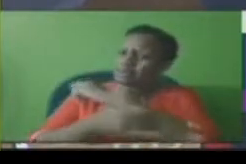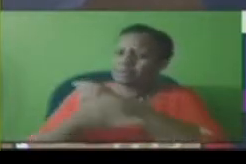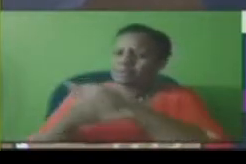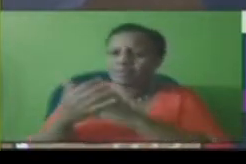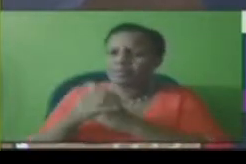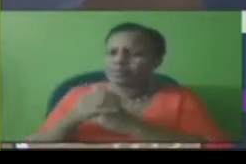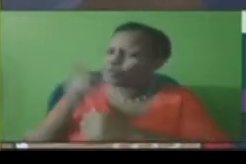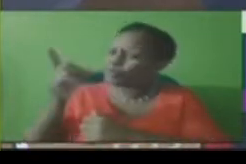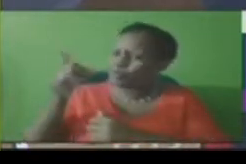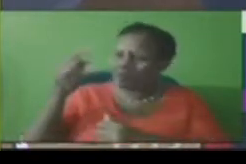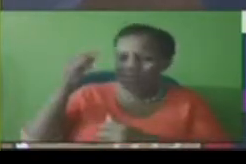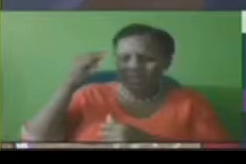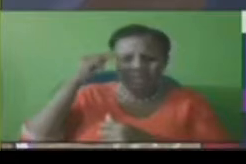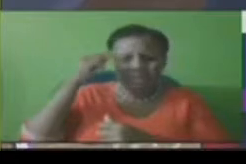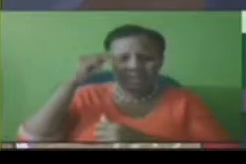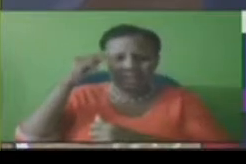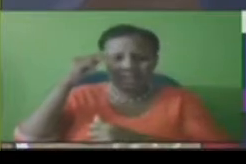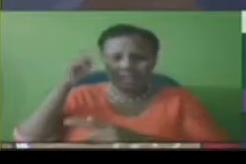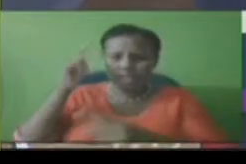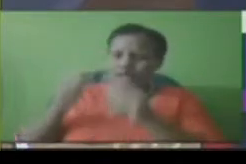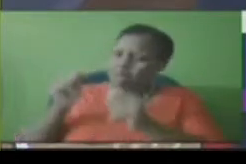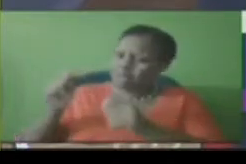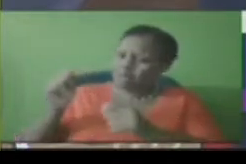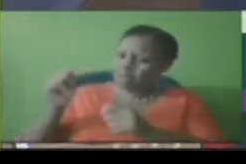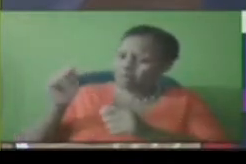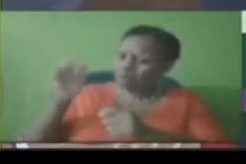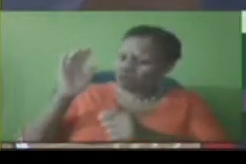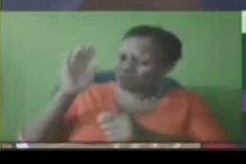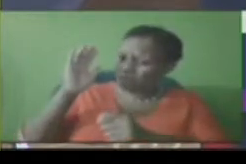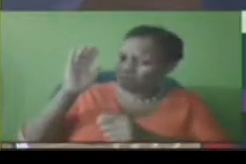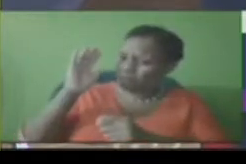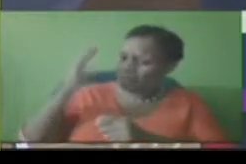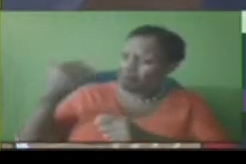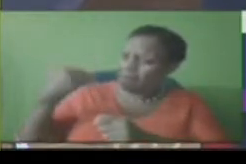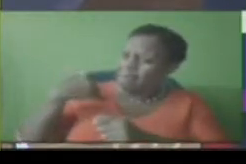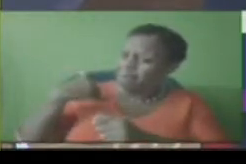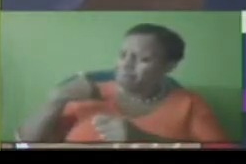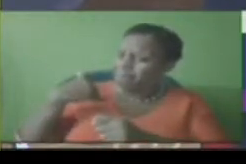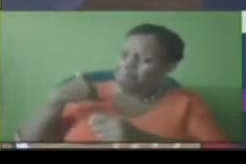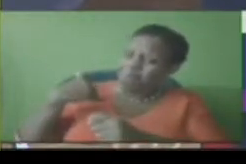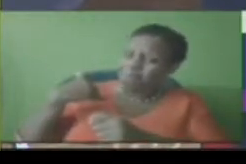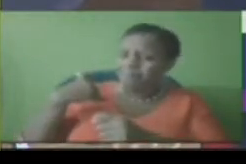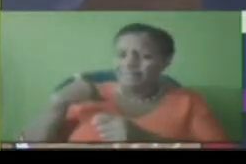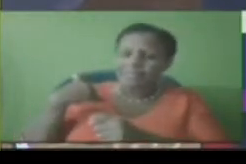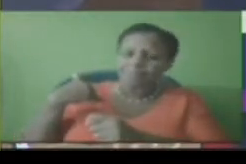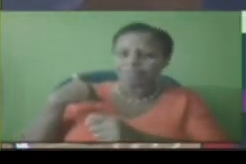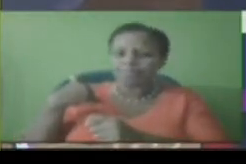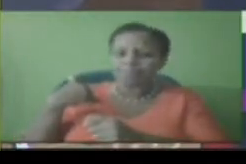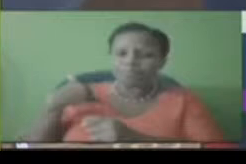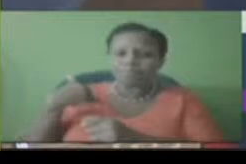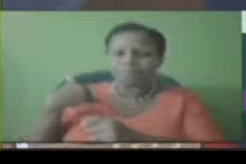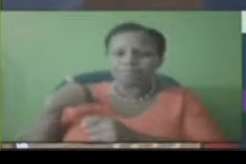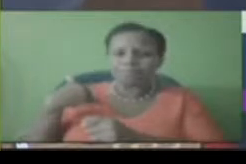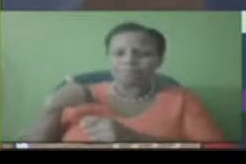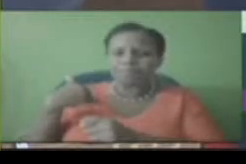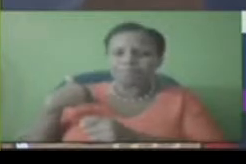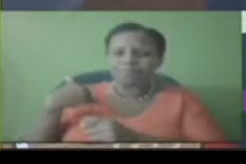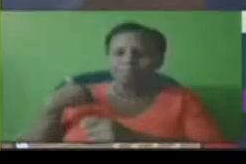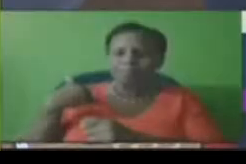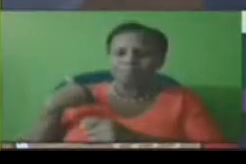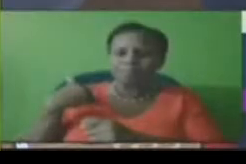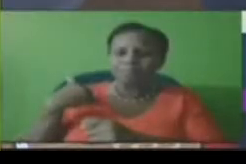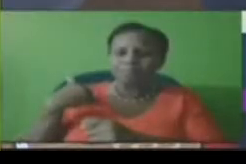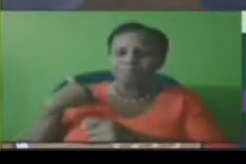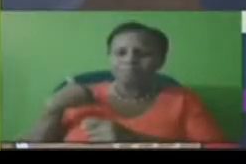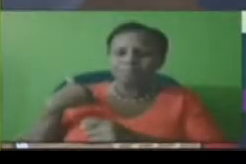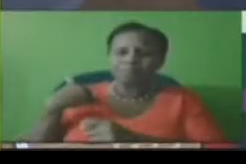act with countries like the United States and China that may not have good relations with each other at particular points in time, do you think that is a factor given the